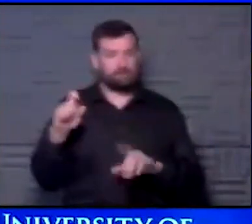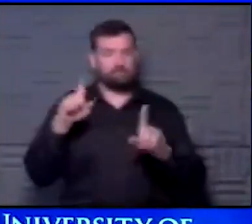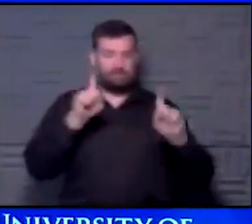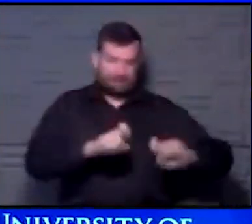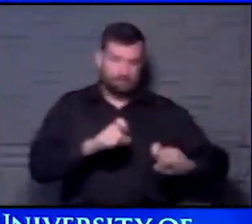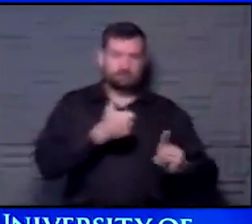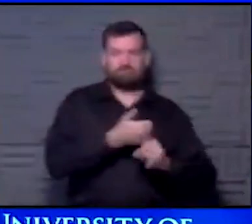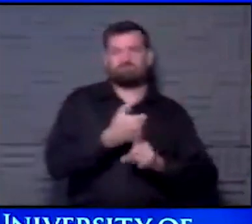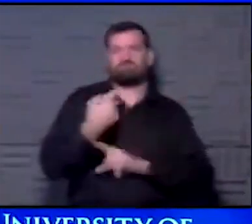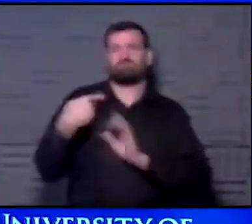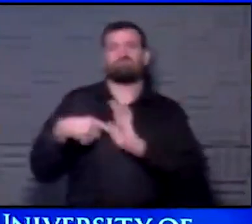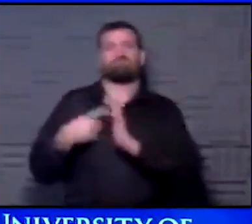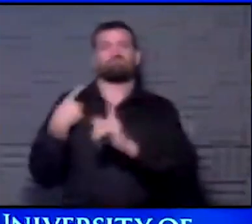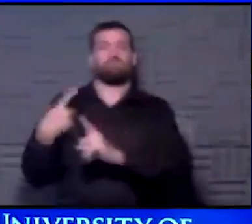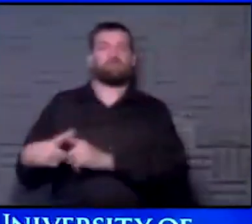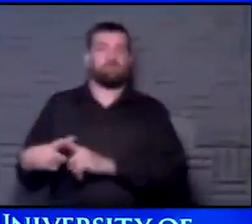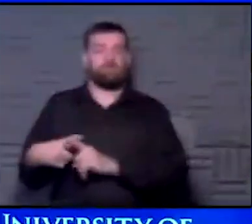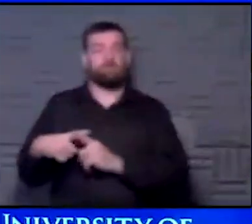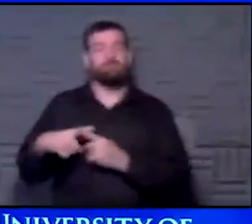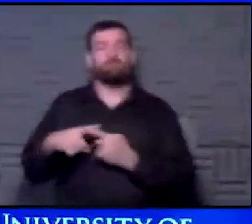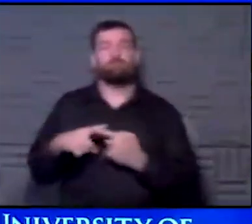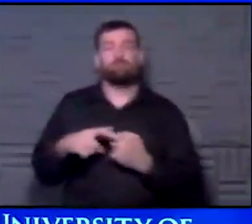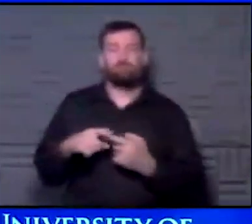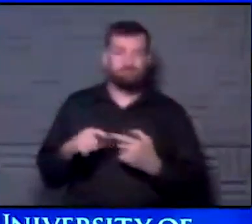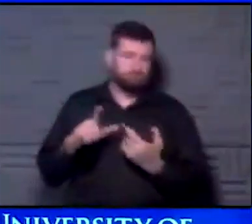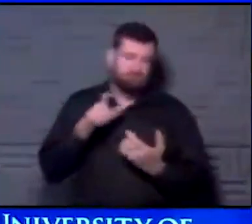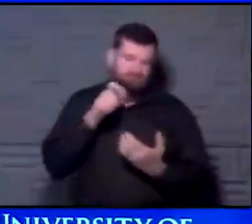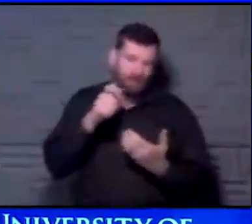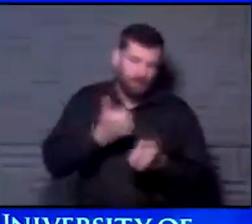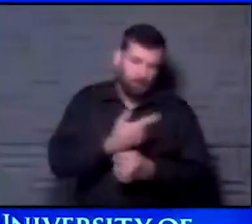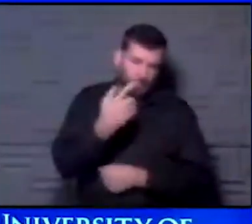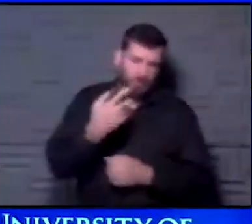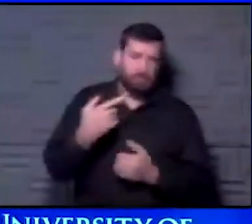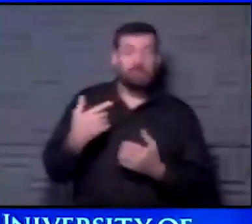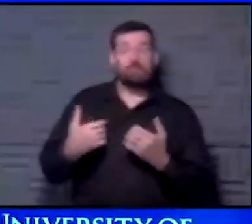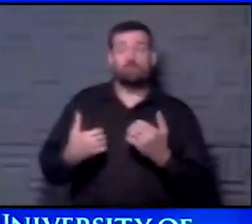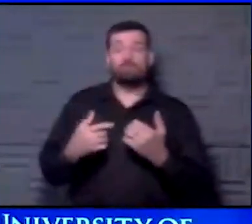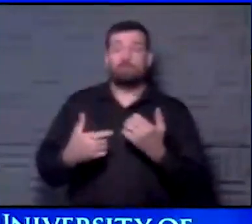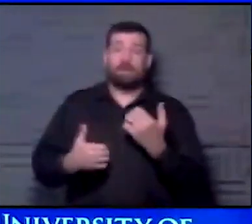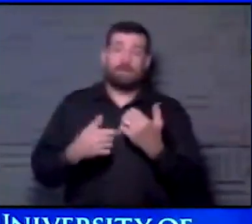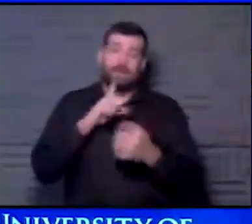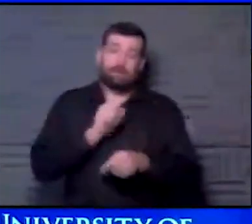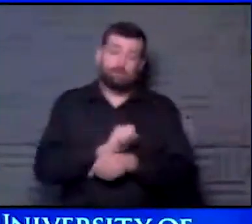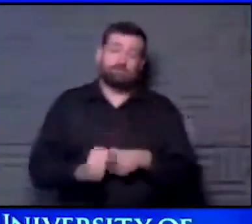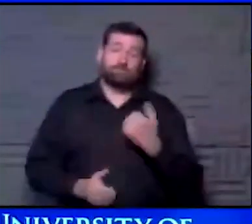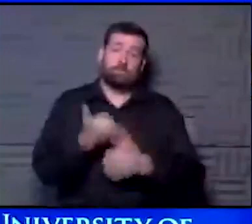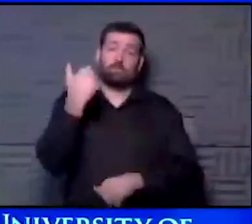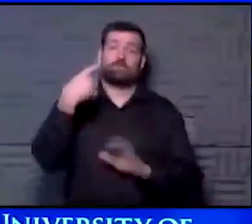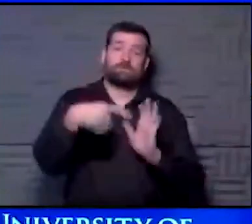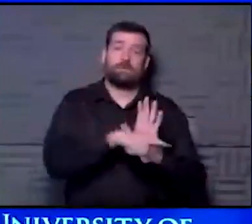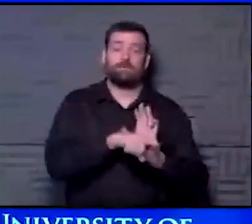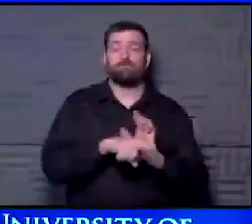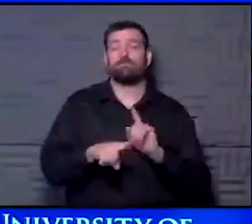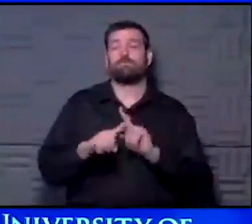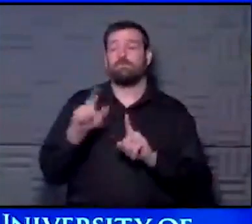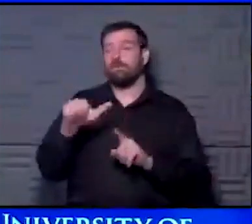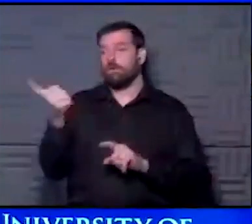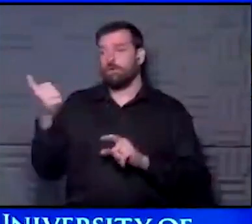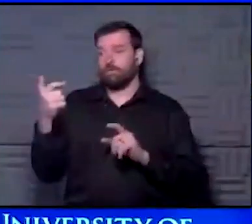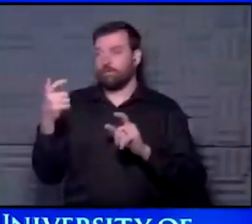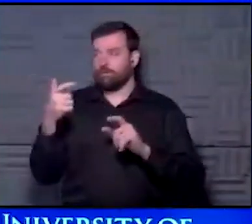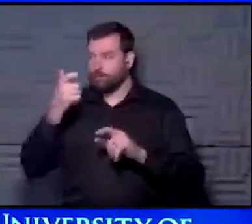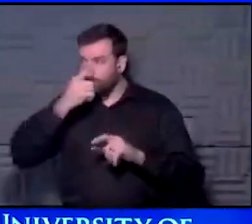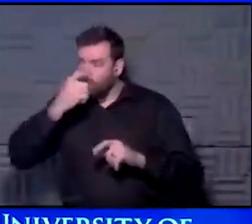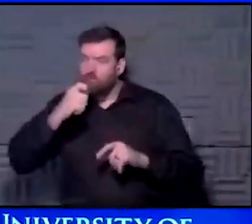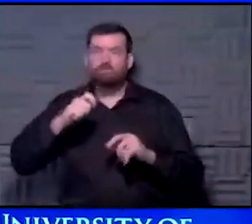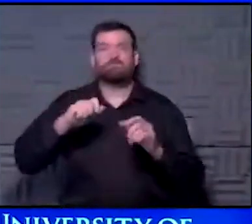are positive. And even when you do that, not everybody's positive. In fact, the vast majority are actually negative. Yeah. And so they've just got other colds, they got other